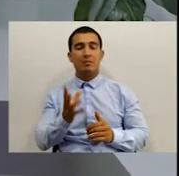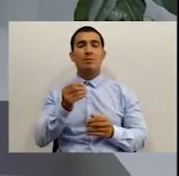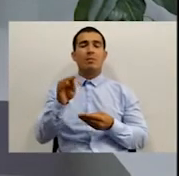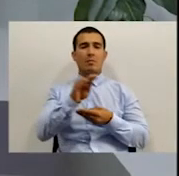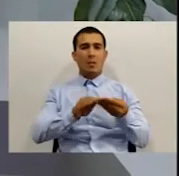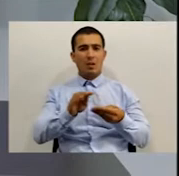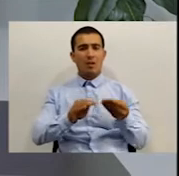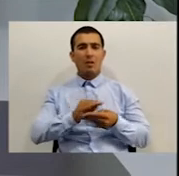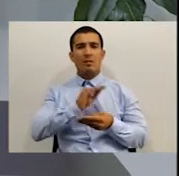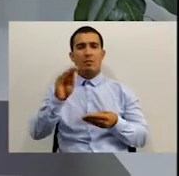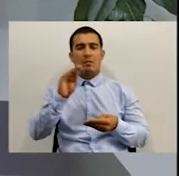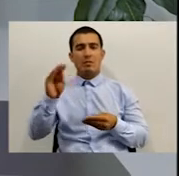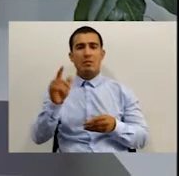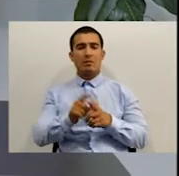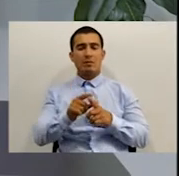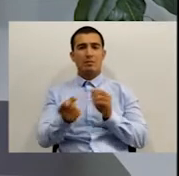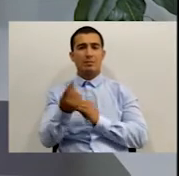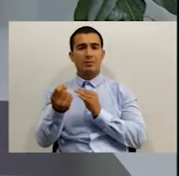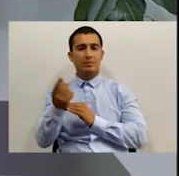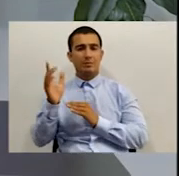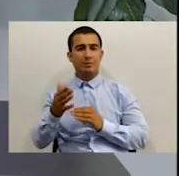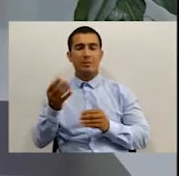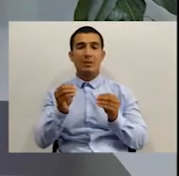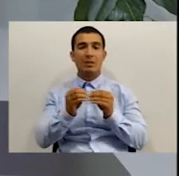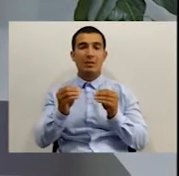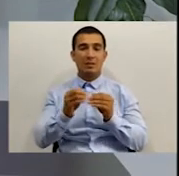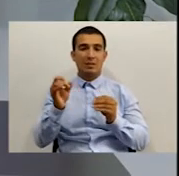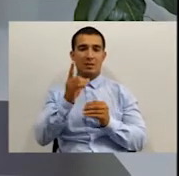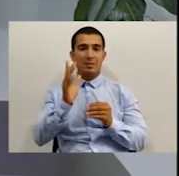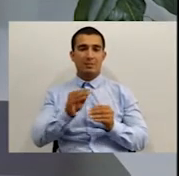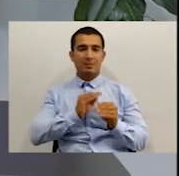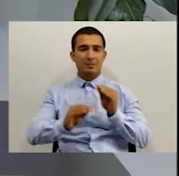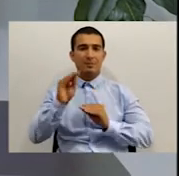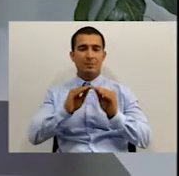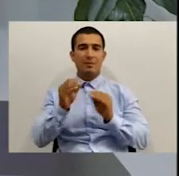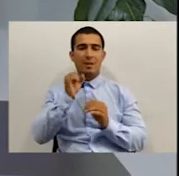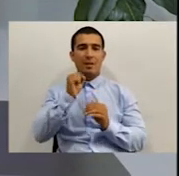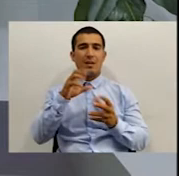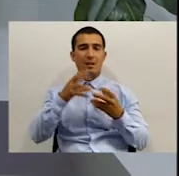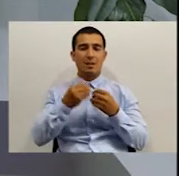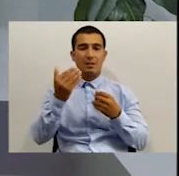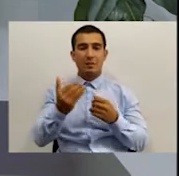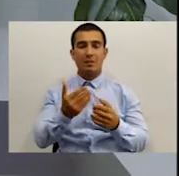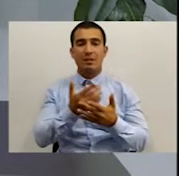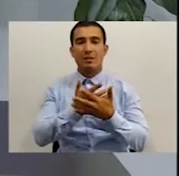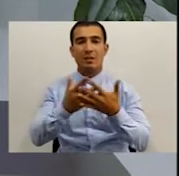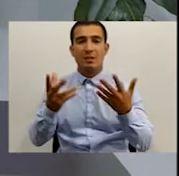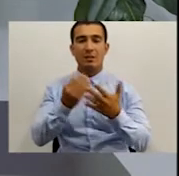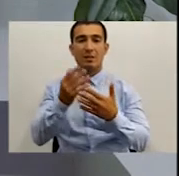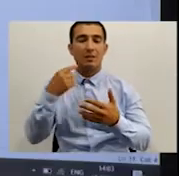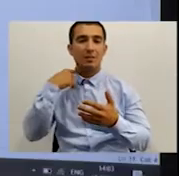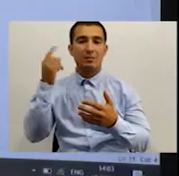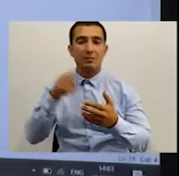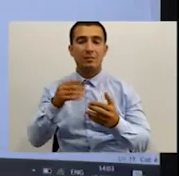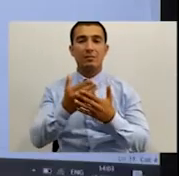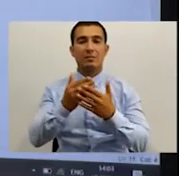a o'ziga 1 ni oladi. O'shanda yana O'zbekiston ona vatanim so'zini chiqaradi. Shu tarzda 10 marta chiqaradi va a